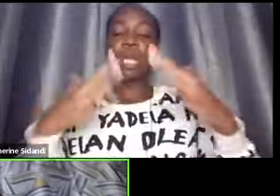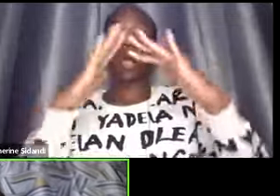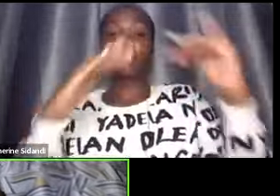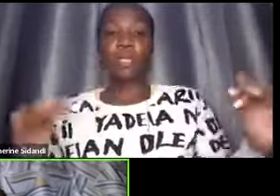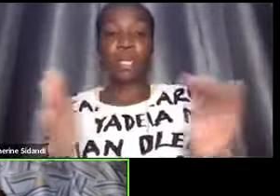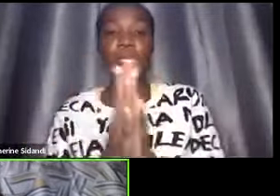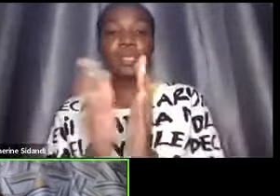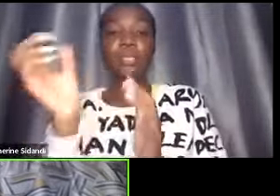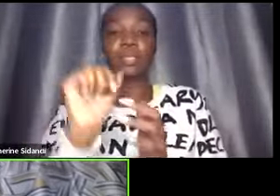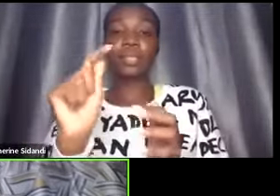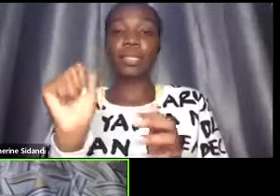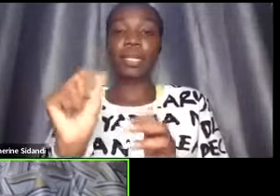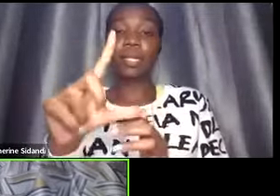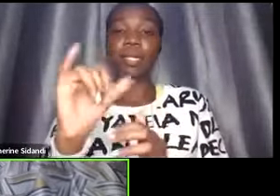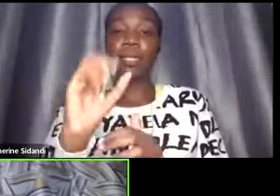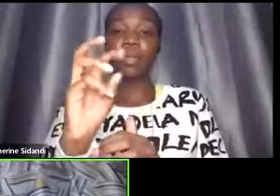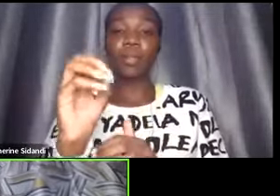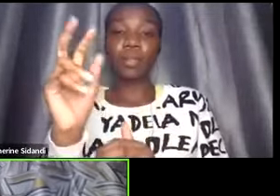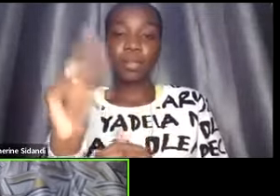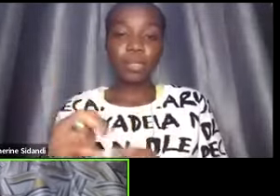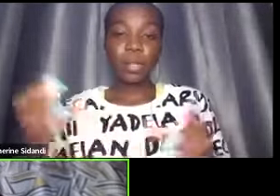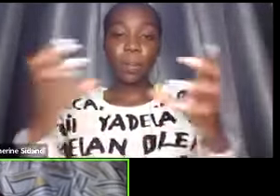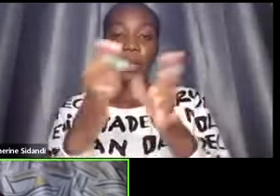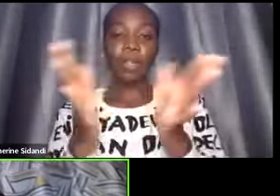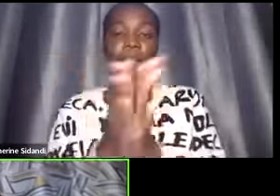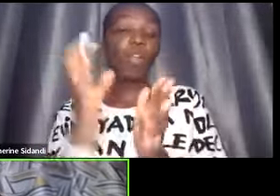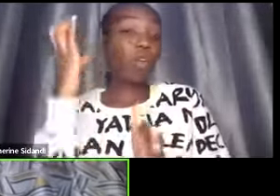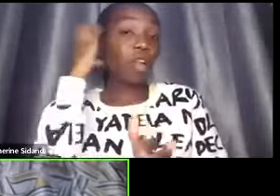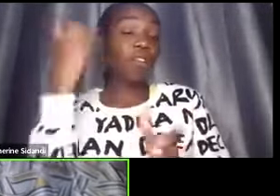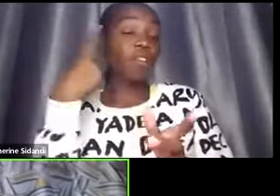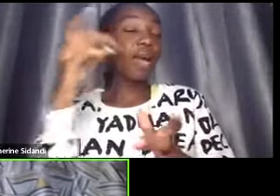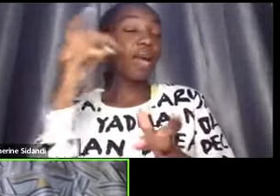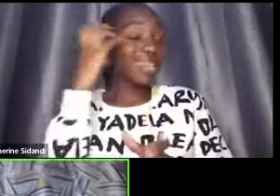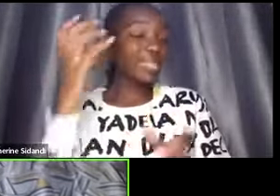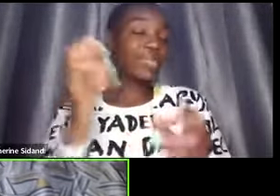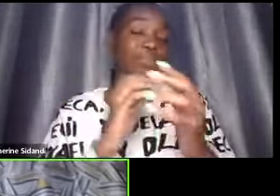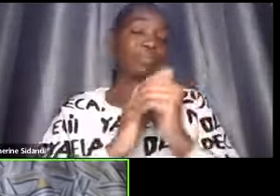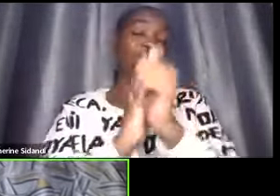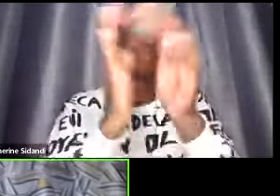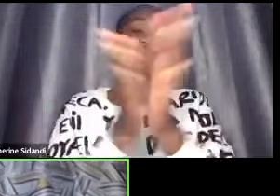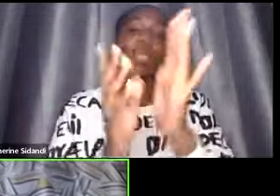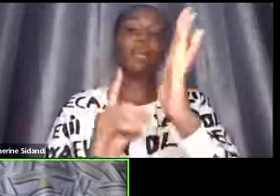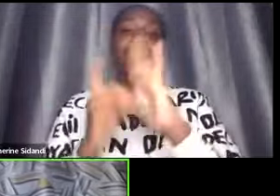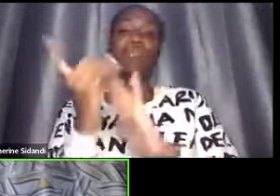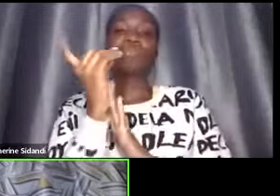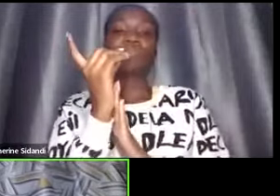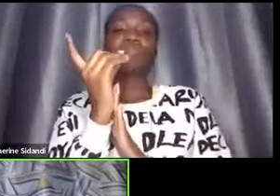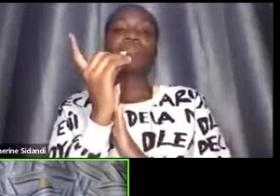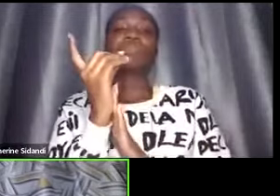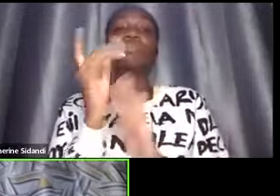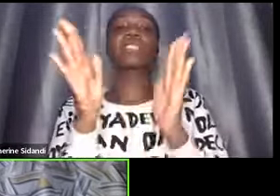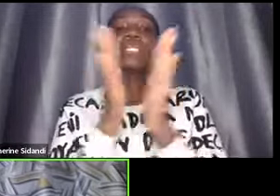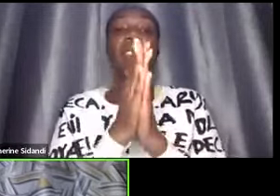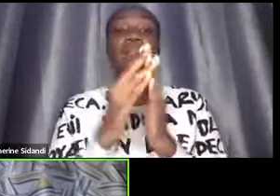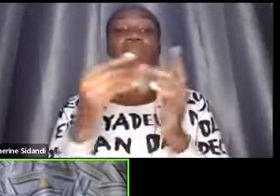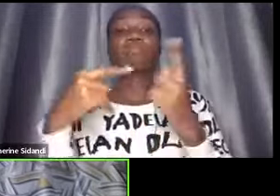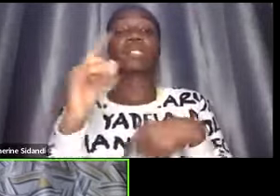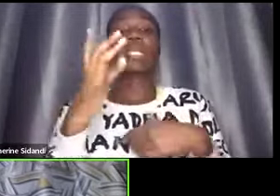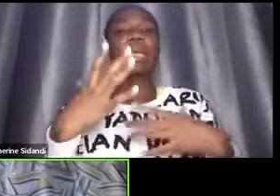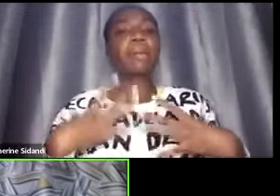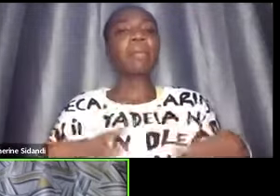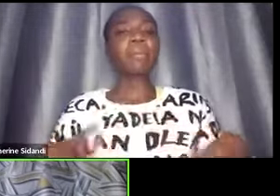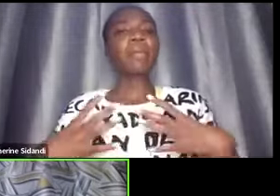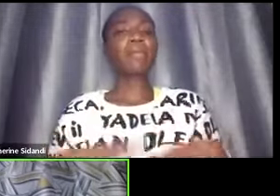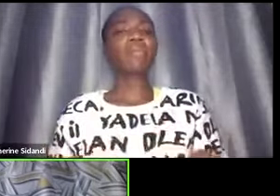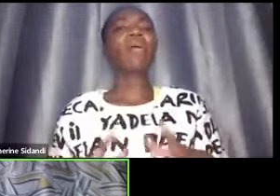well as College of Career Guidance and Development. Right, so I can see people were actually